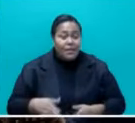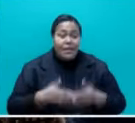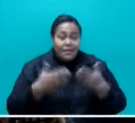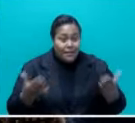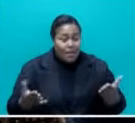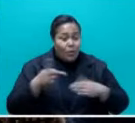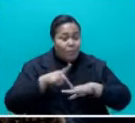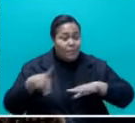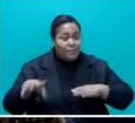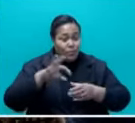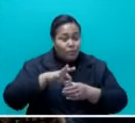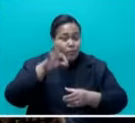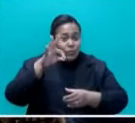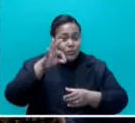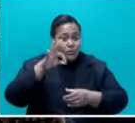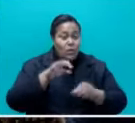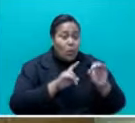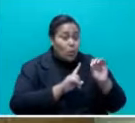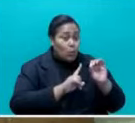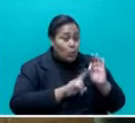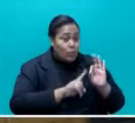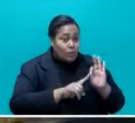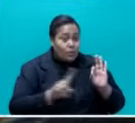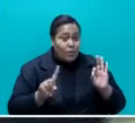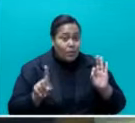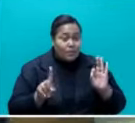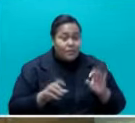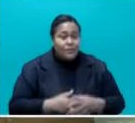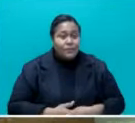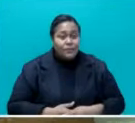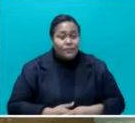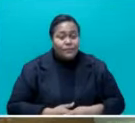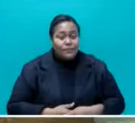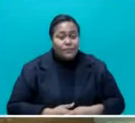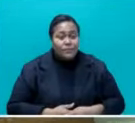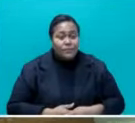vote. The question is, pursuant to Standing Orders